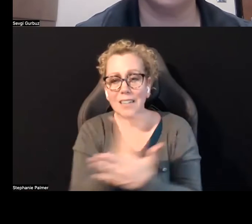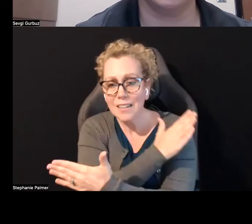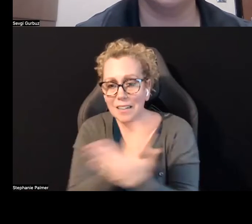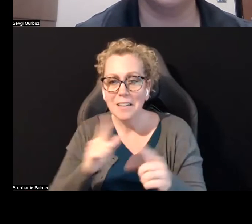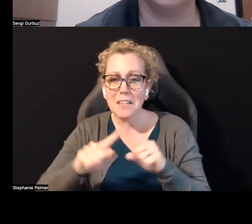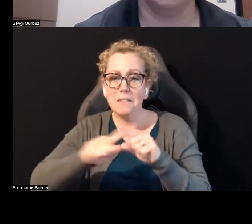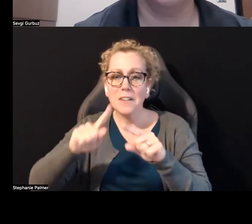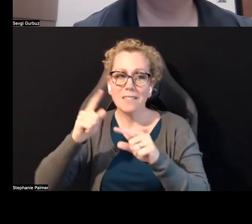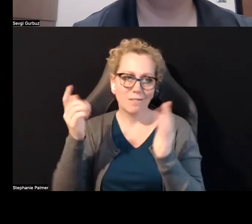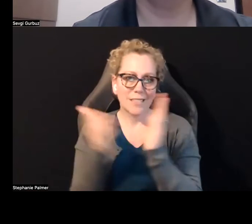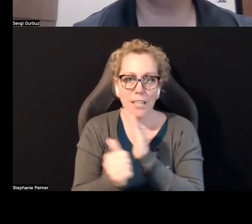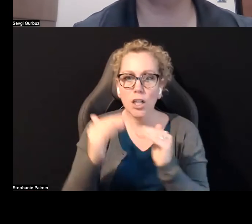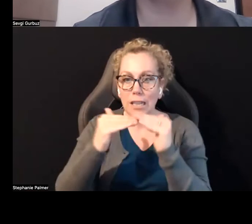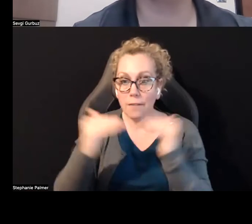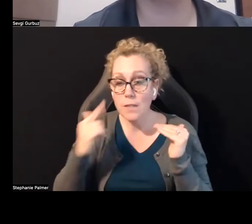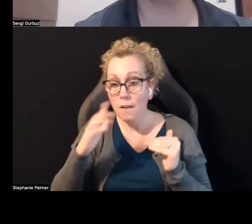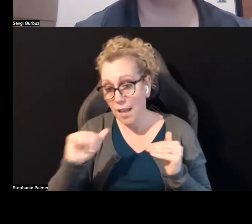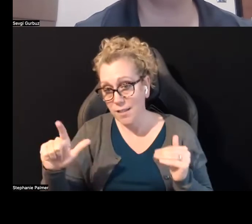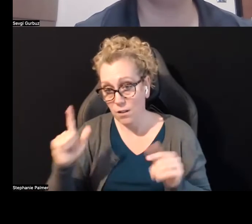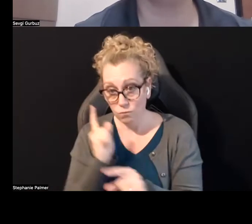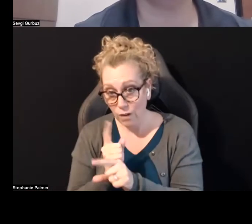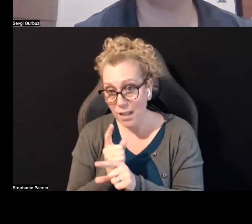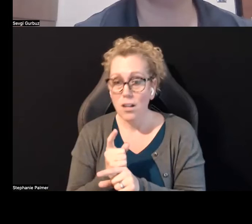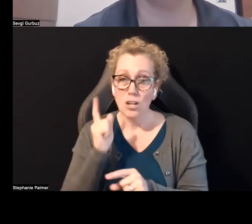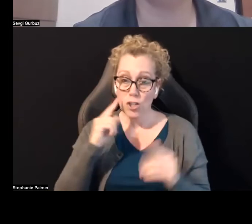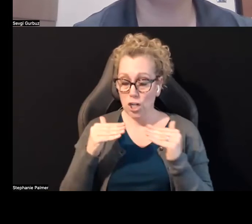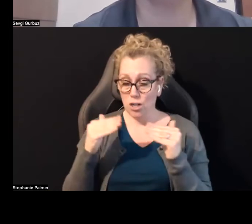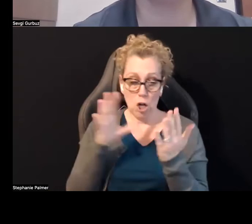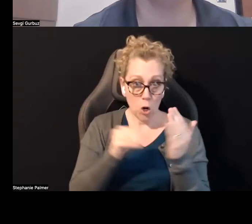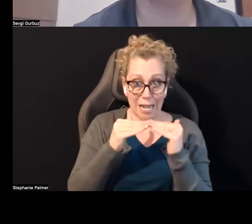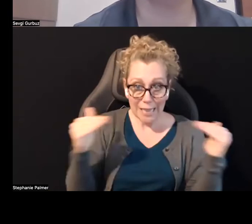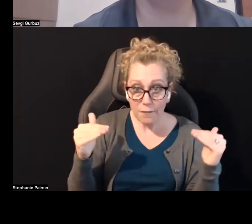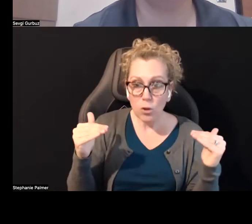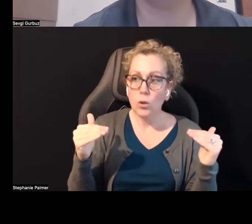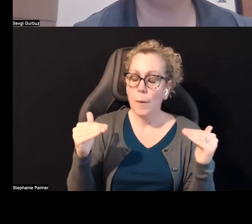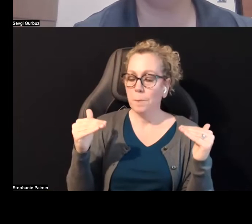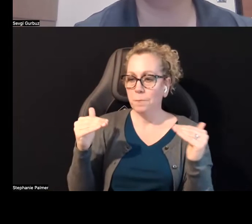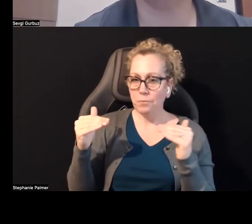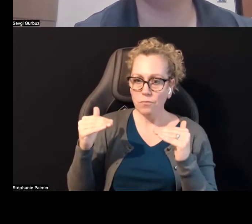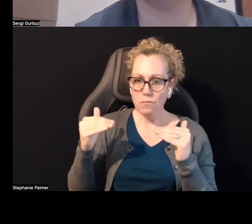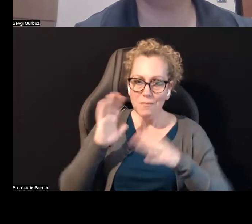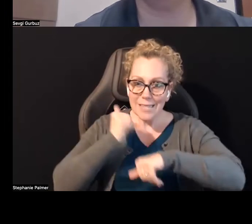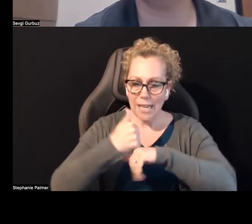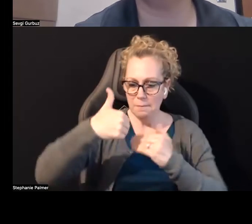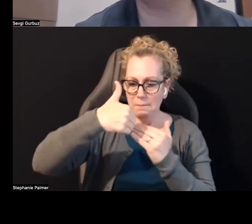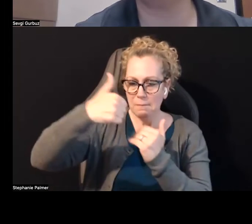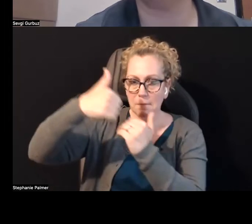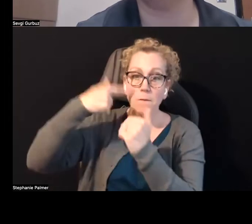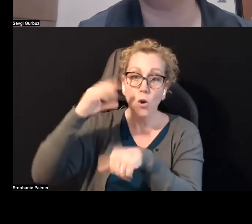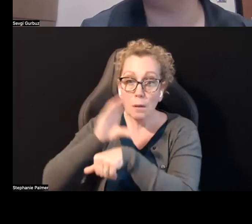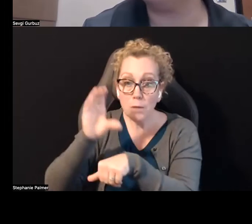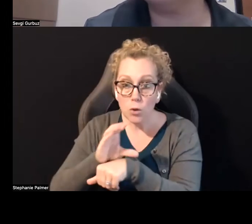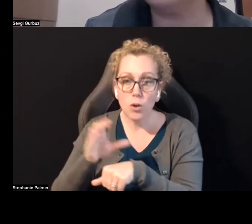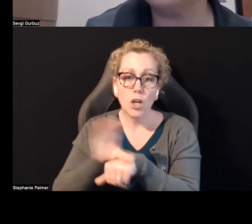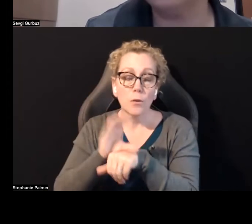levels of learning? Should the learning level be provided as an input to the computer, and maybe then accordingly the computer